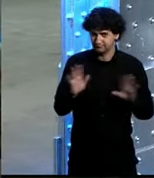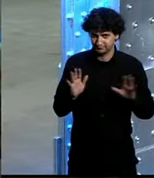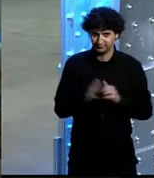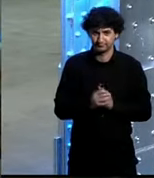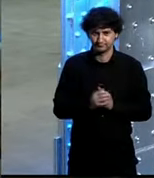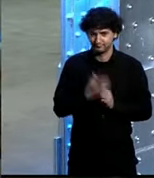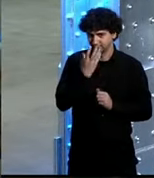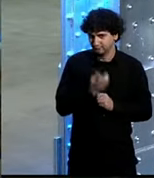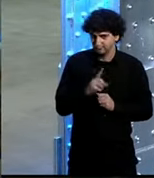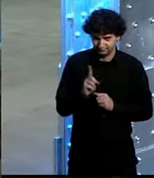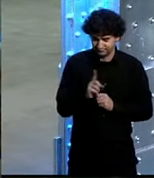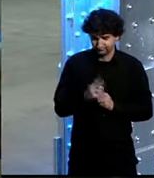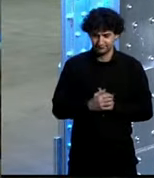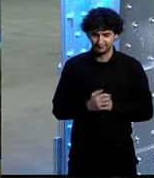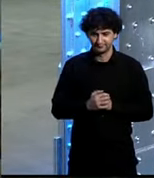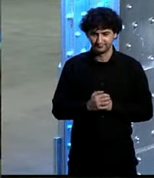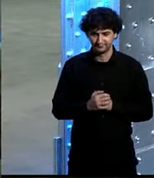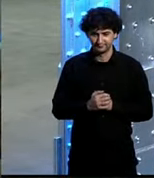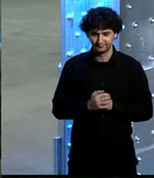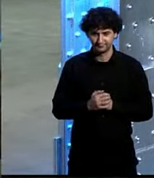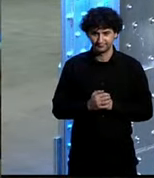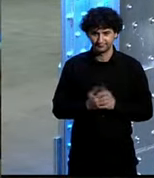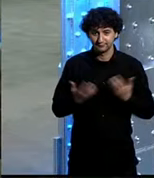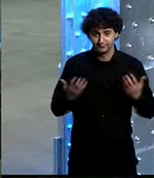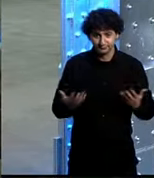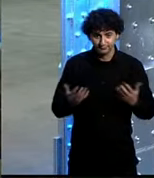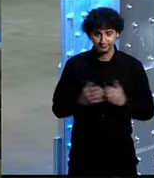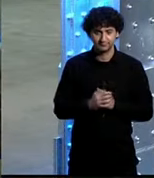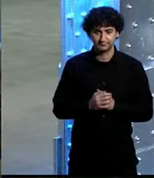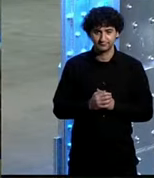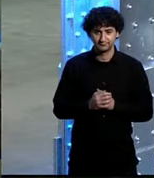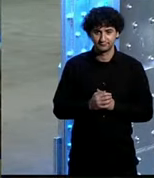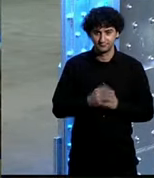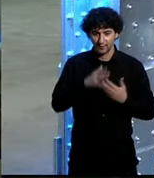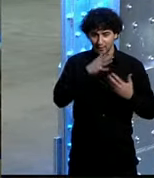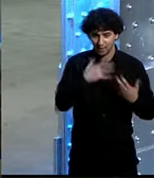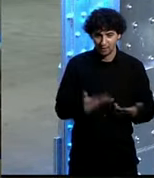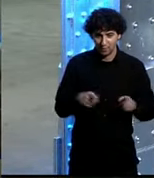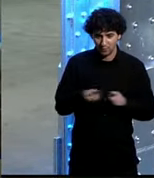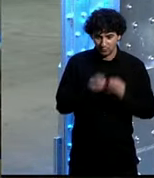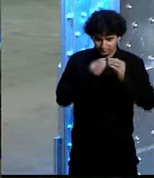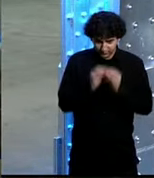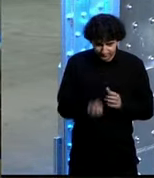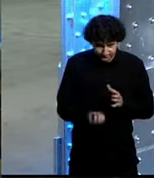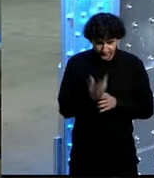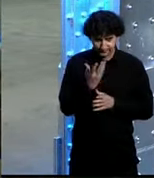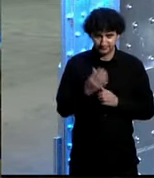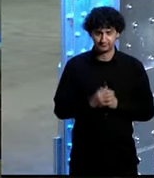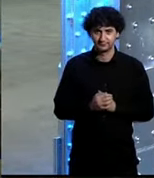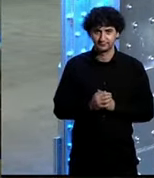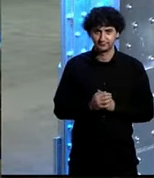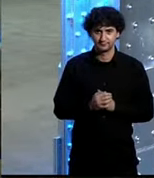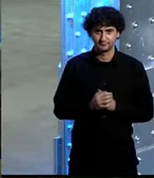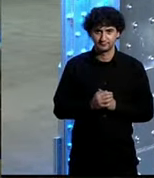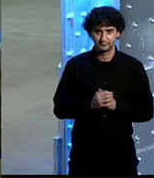And the investments approach is also something we are going to take into account as well, because we need to take into account different